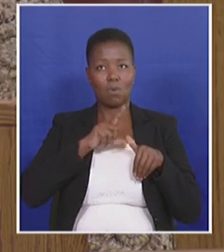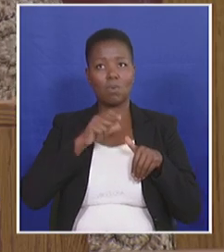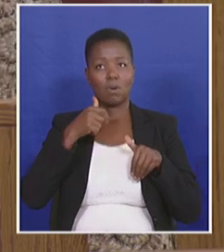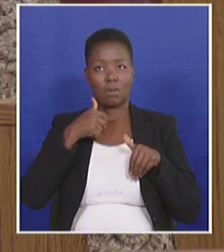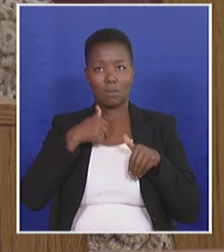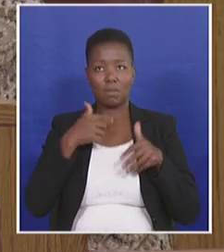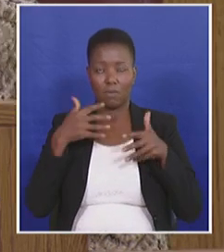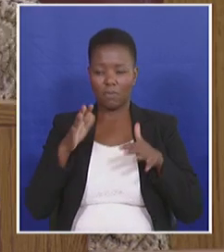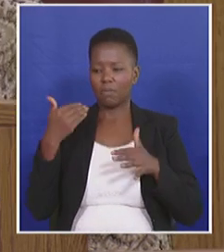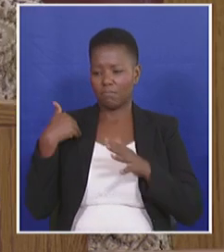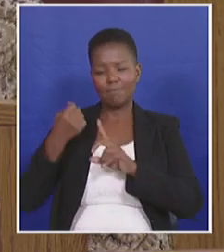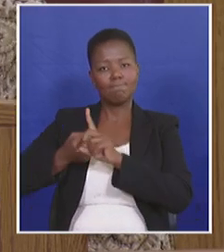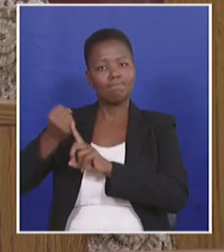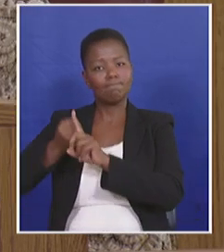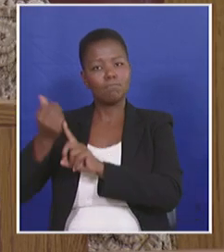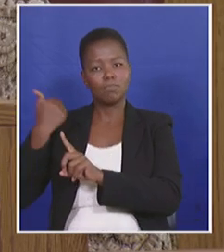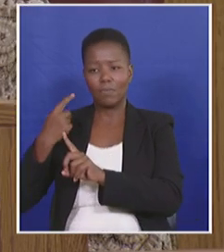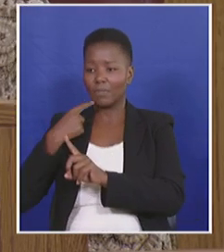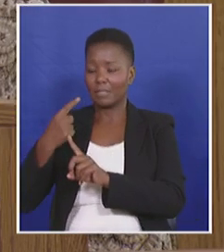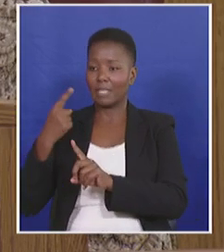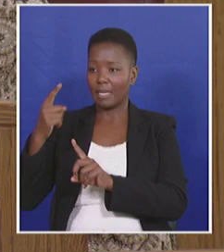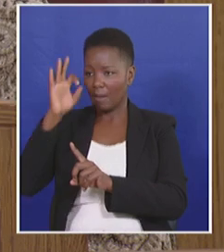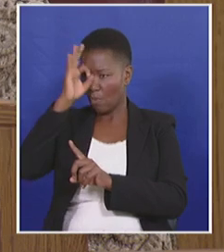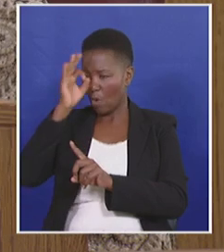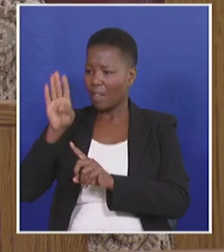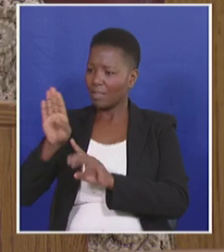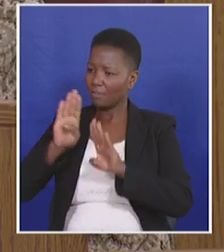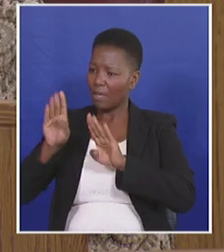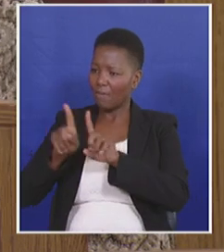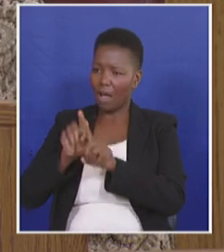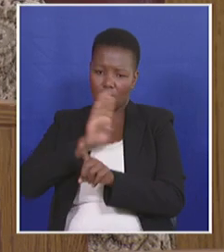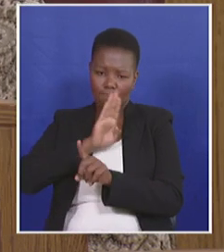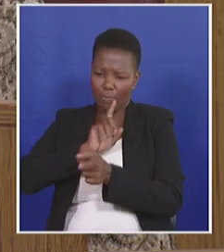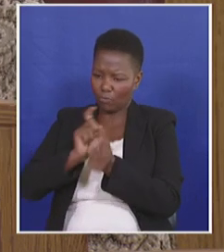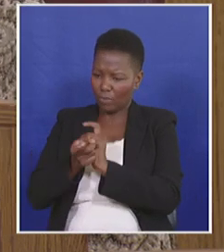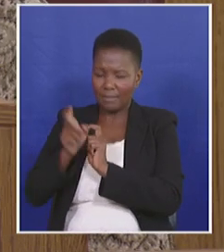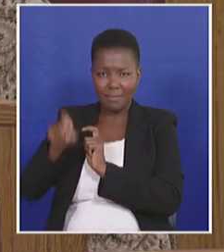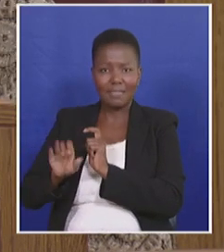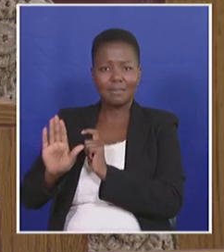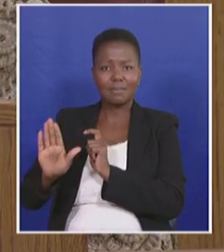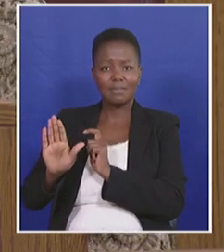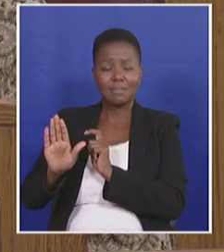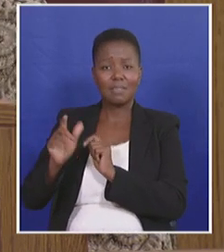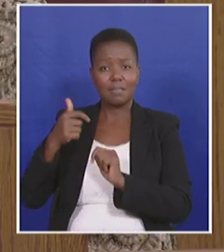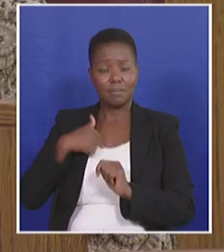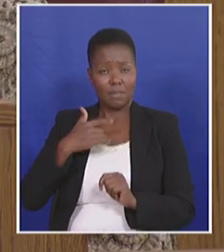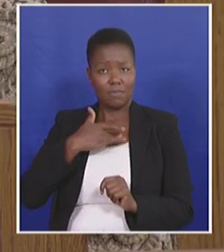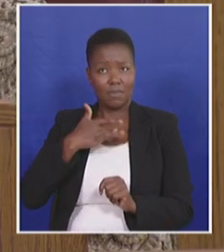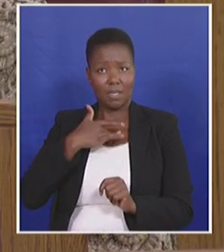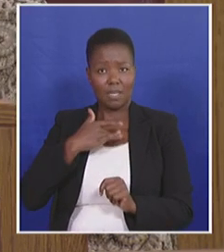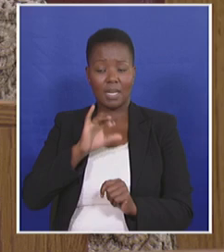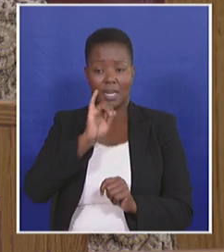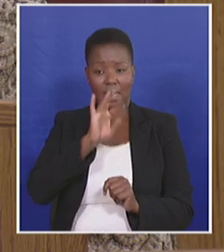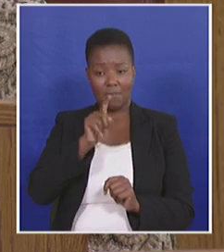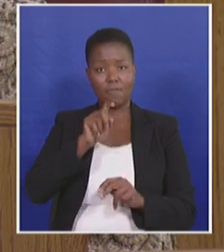of demilitarization of the police service many years ago, Minister. It would be very good if in the panel you